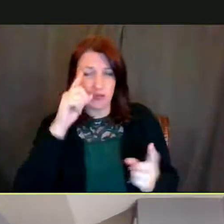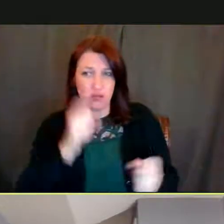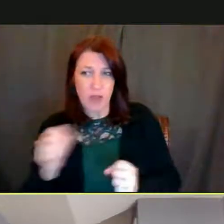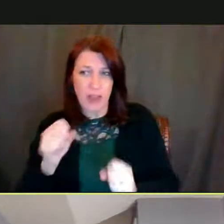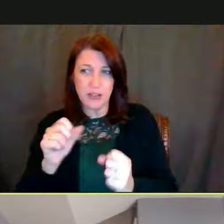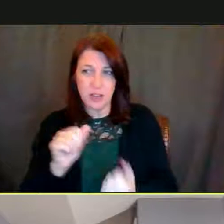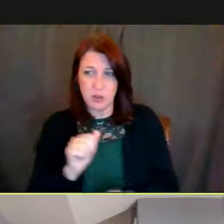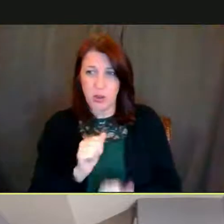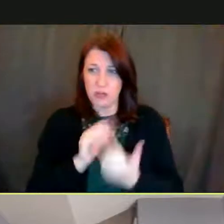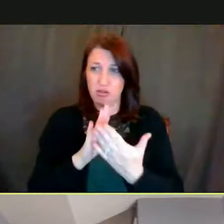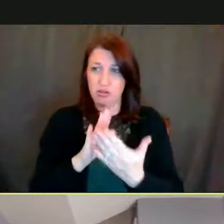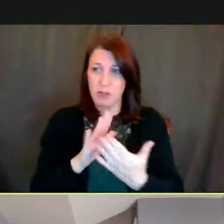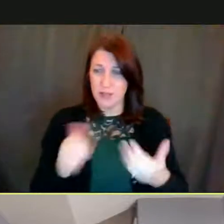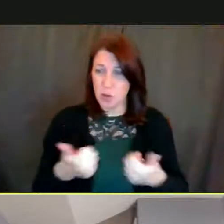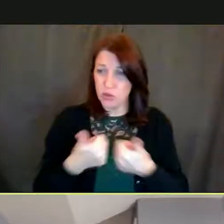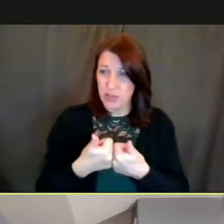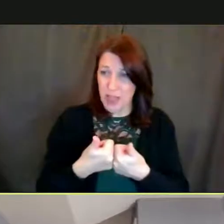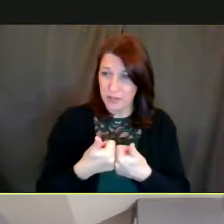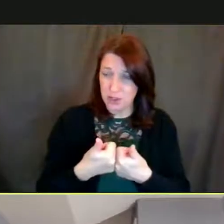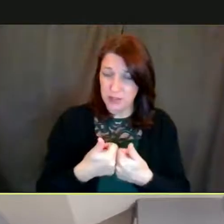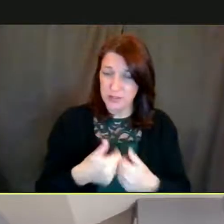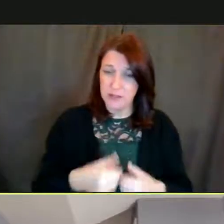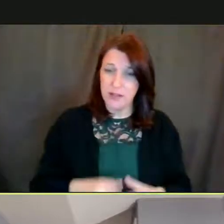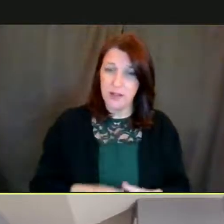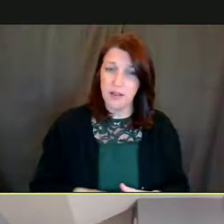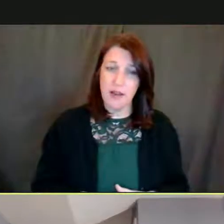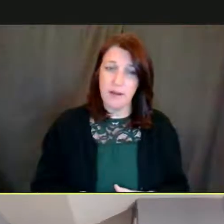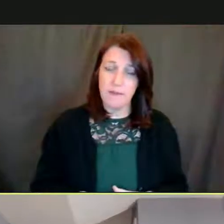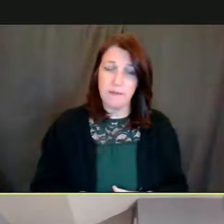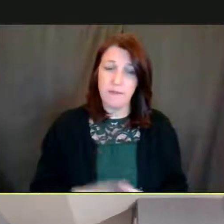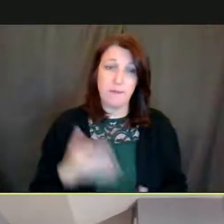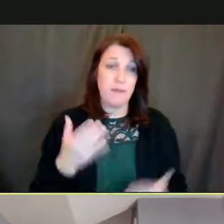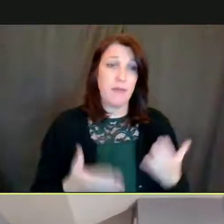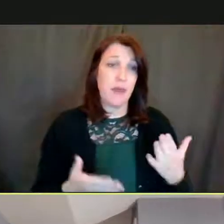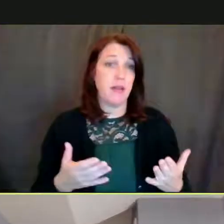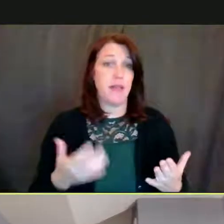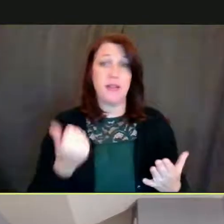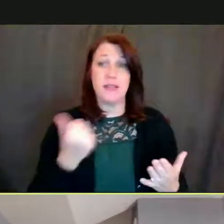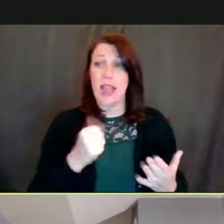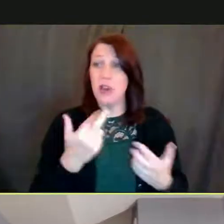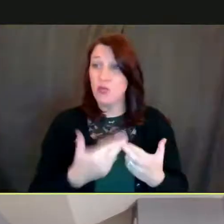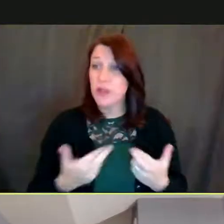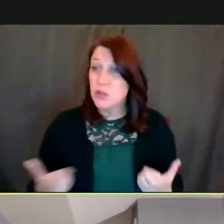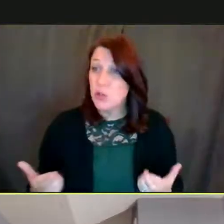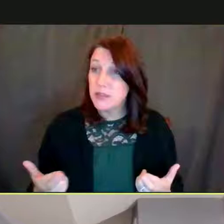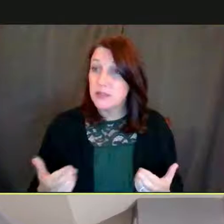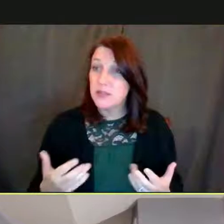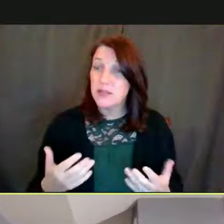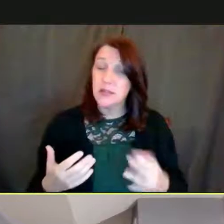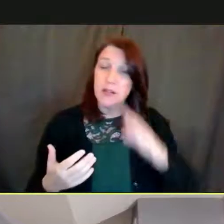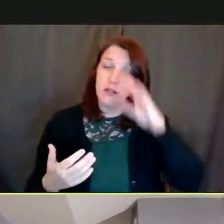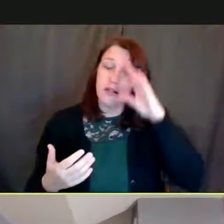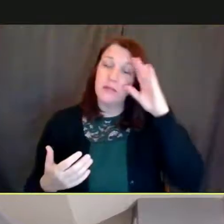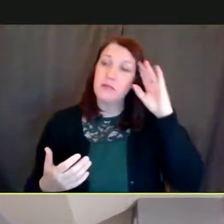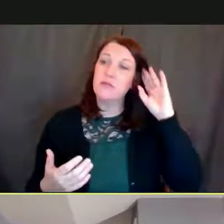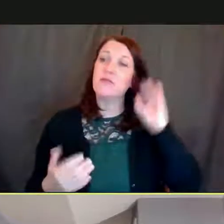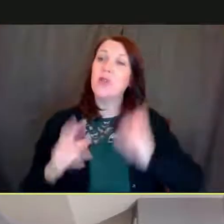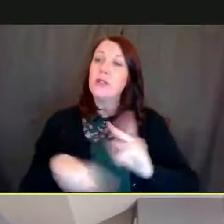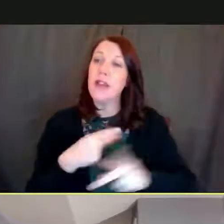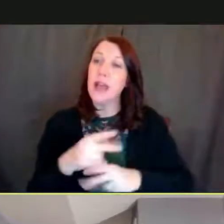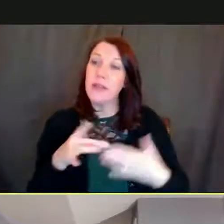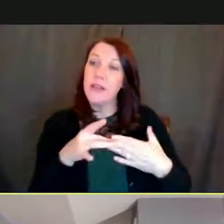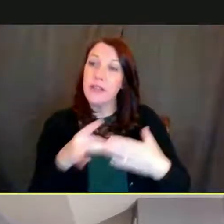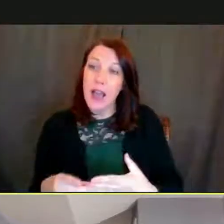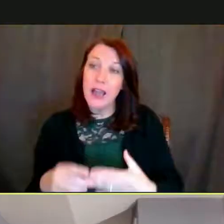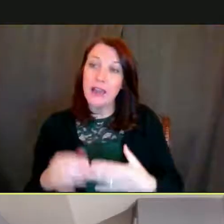these kind of challenges. Whether there's sort of specific resources, certain types of guidance,